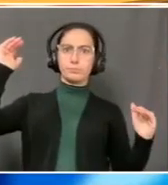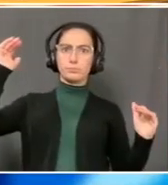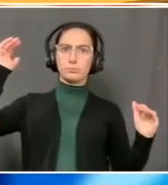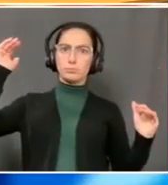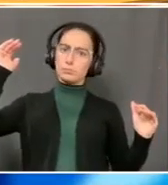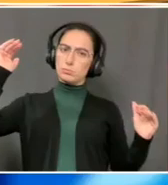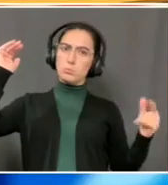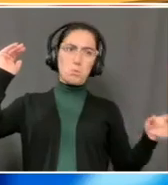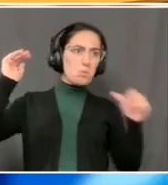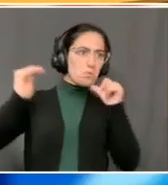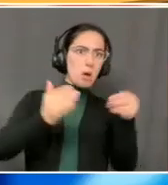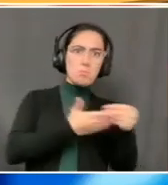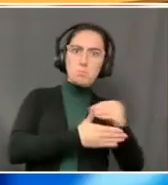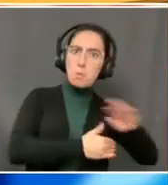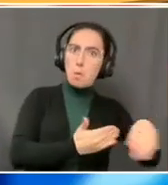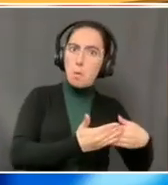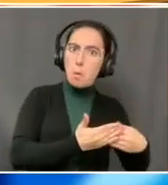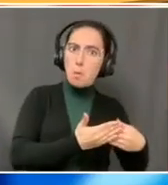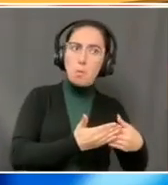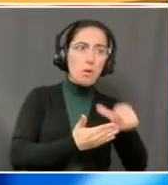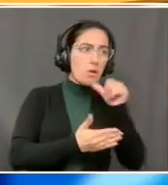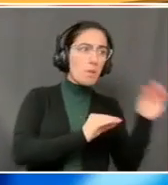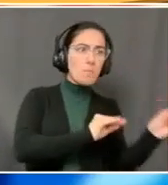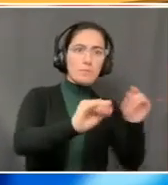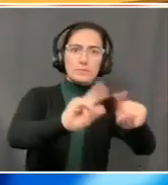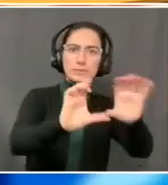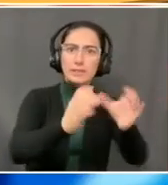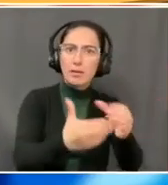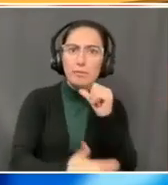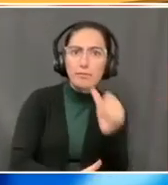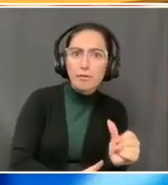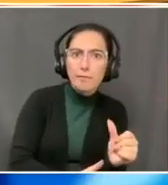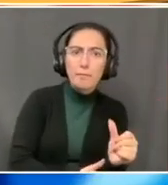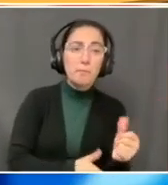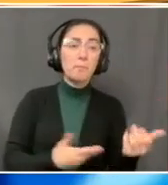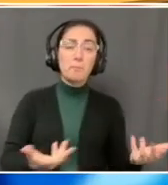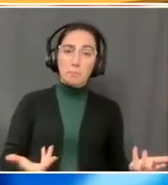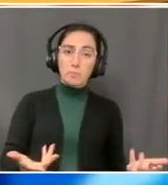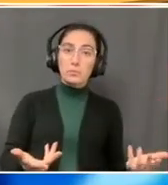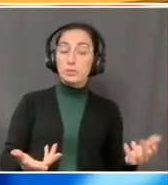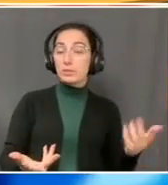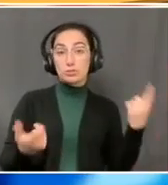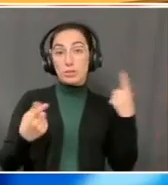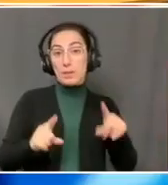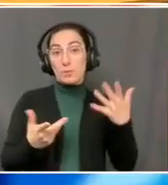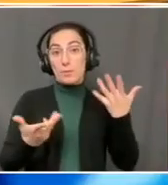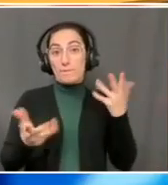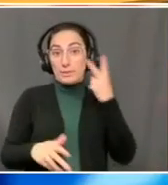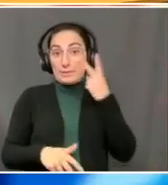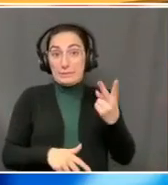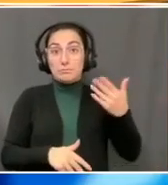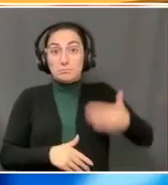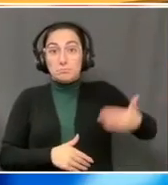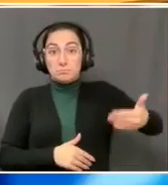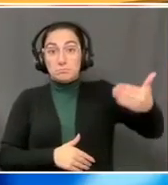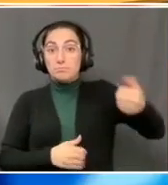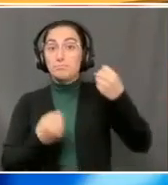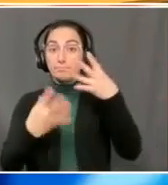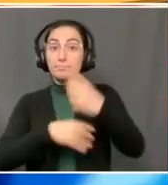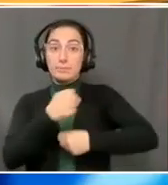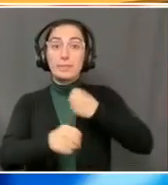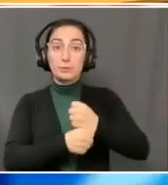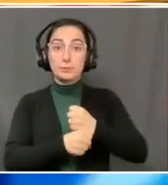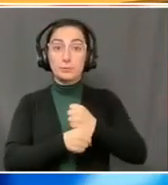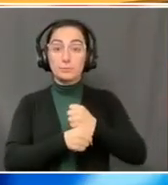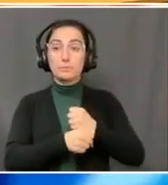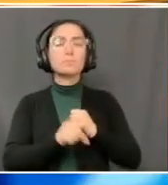weren't spent, they weren't moved to another category and then spent, and it is a phenomenon that we've seen over the last many years. One of the things, when